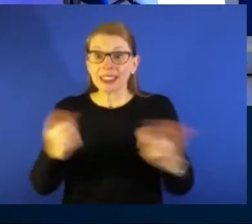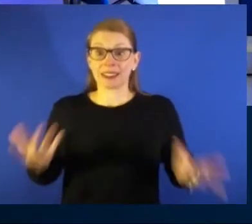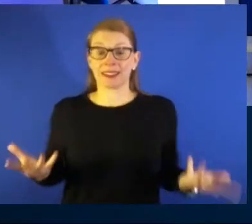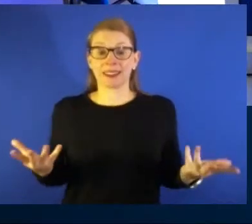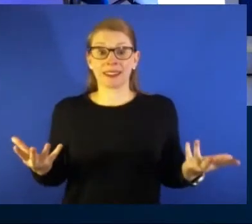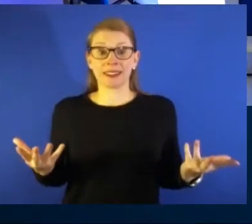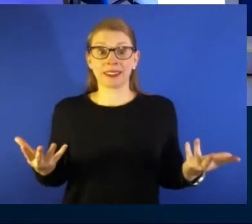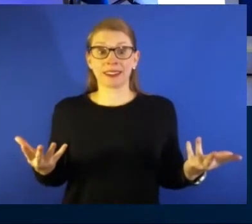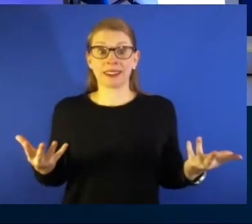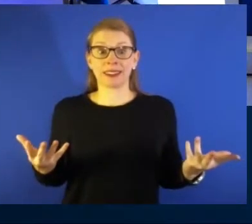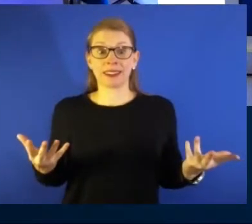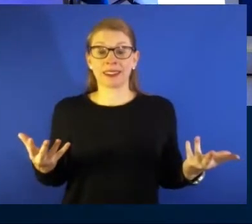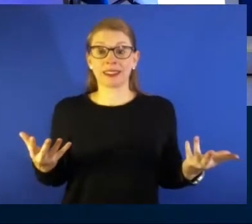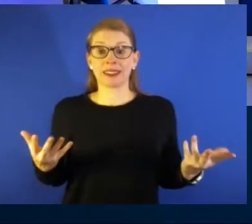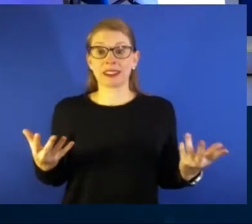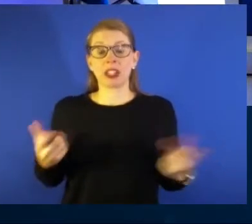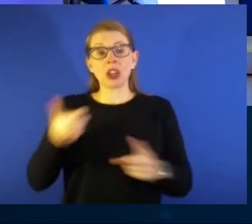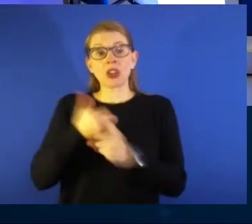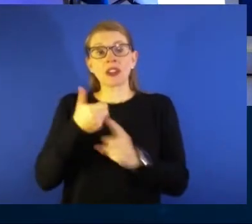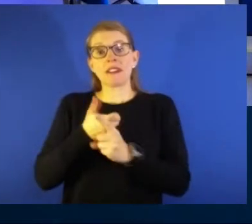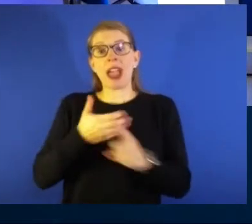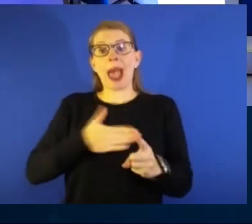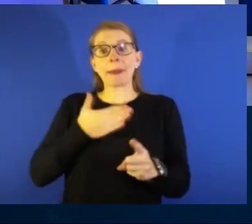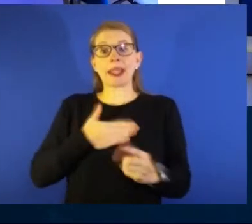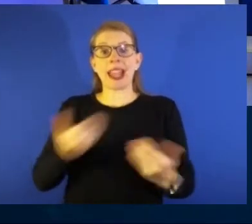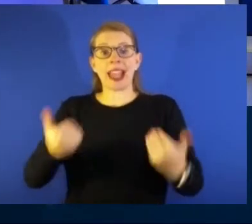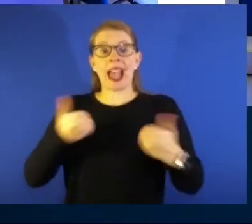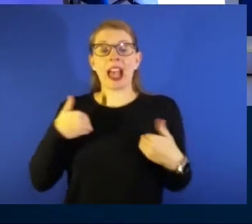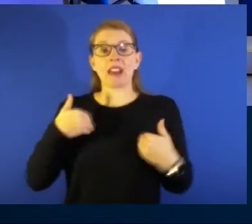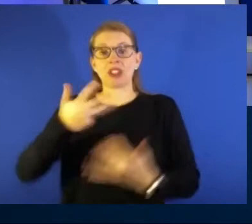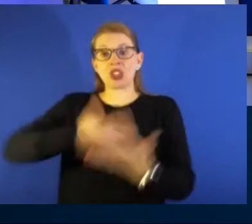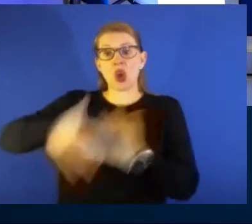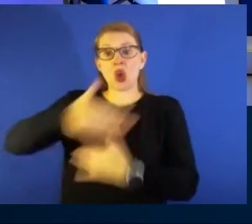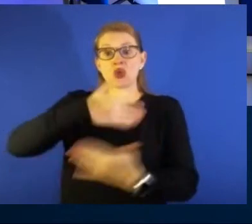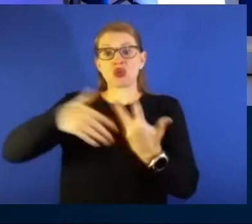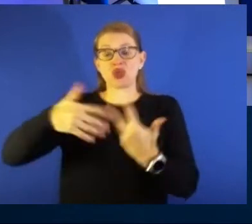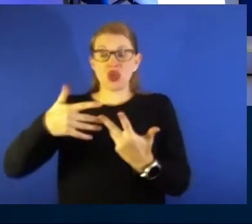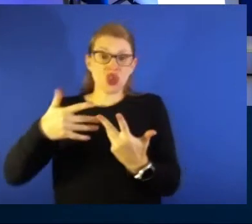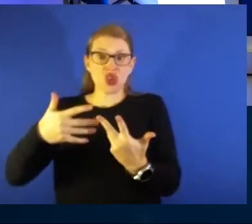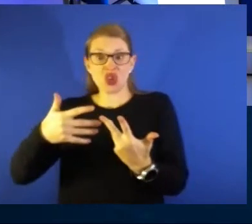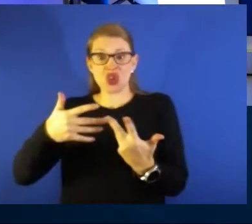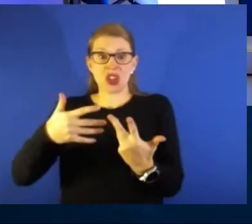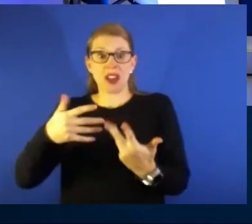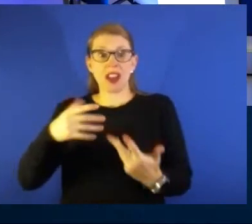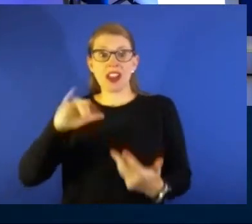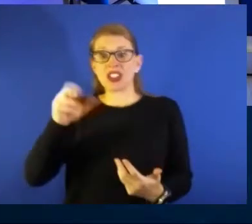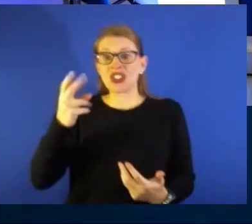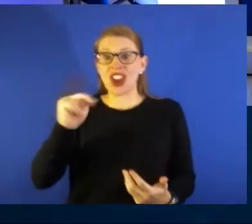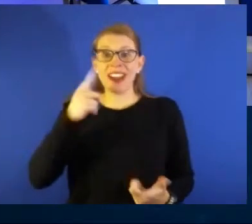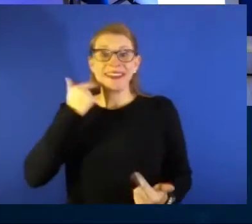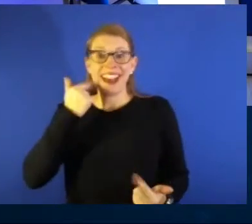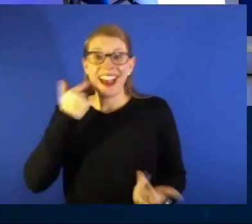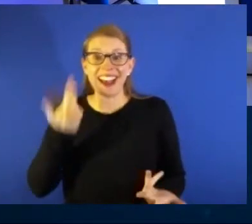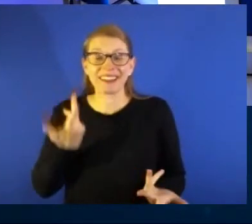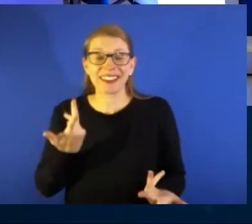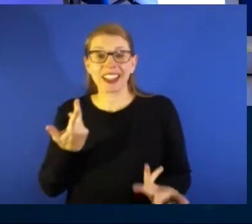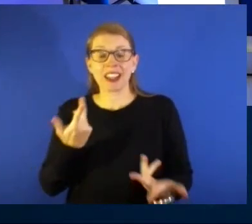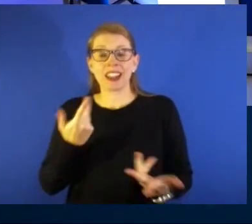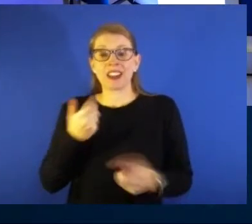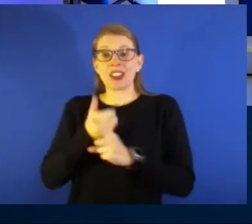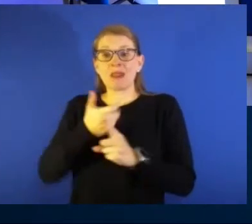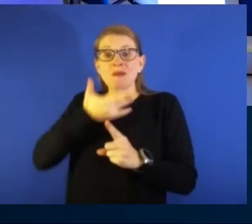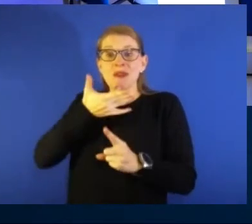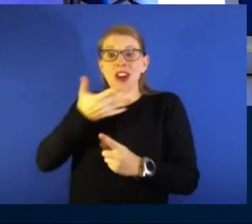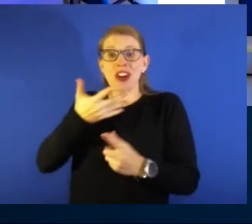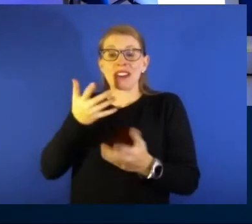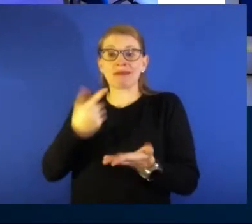are you happy to have socially? Because I would imagine in circles, social circles out and about, John laughs. I know he's heard it for a long time. What is it